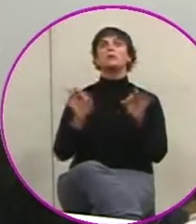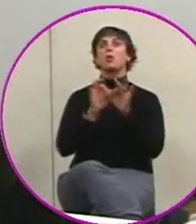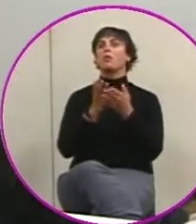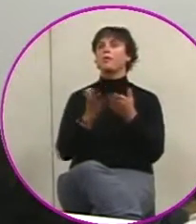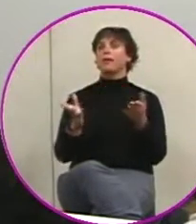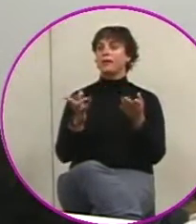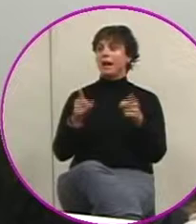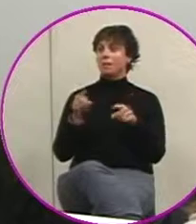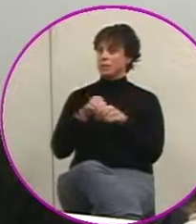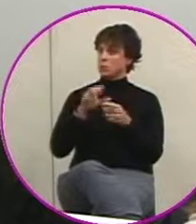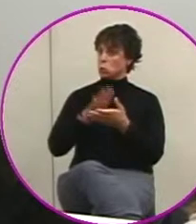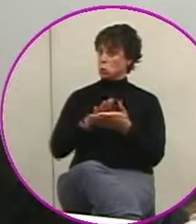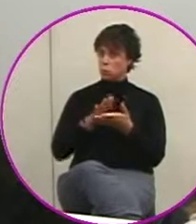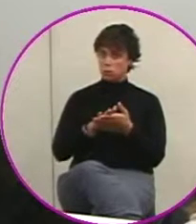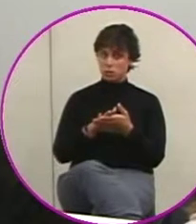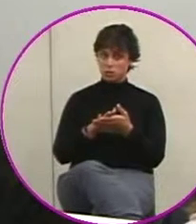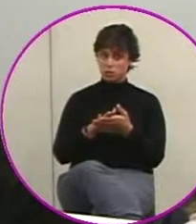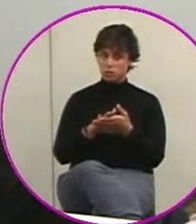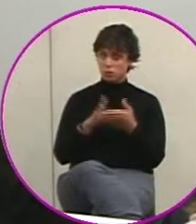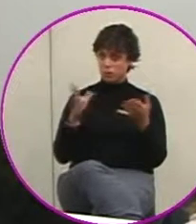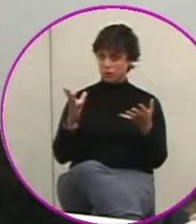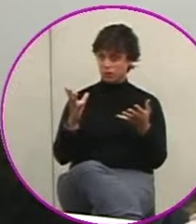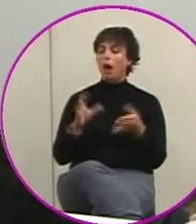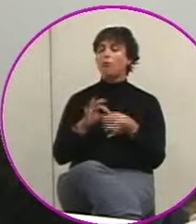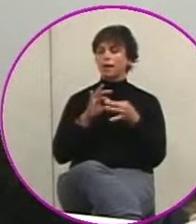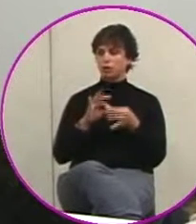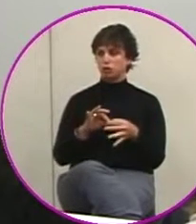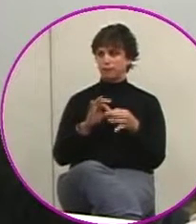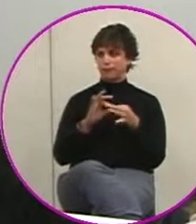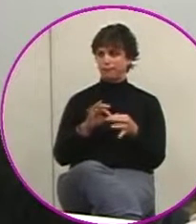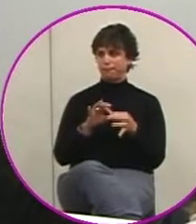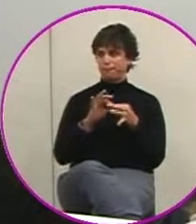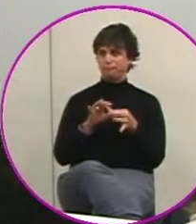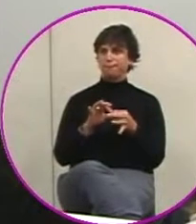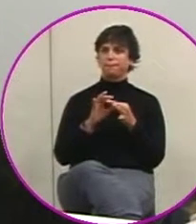in schools is relationship.